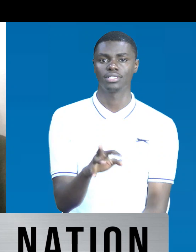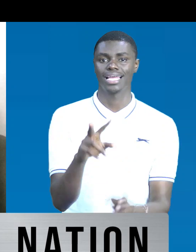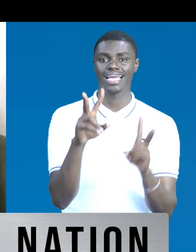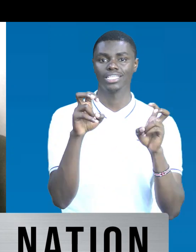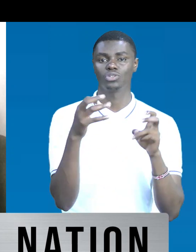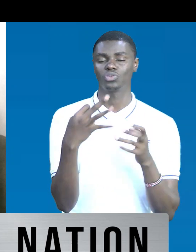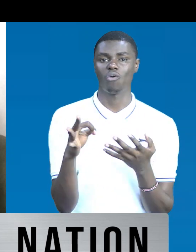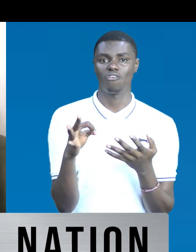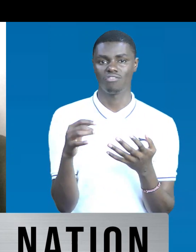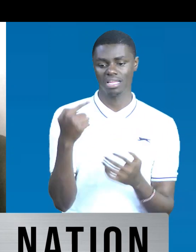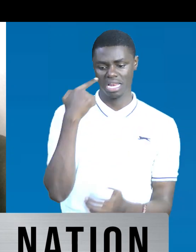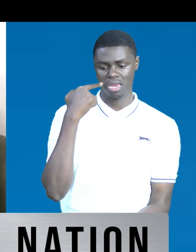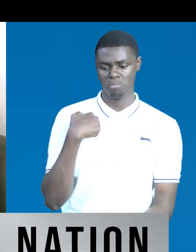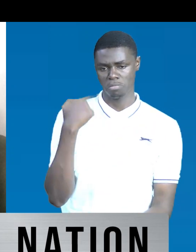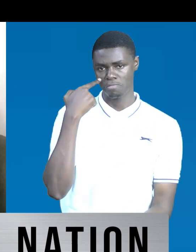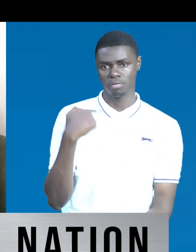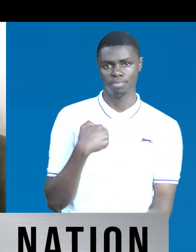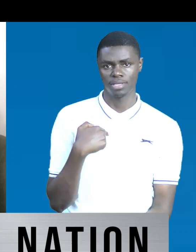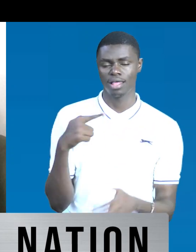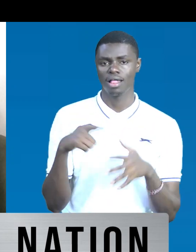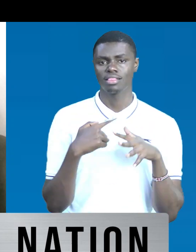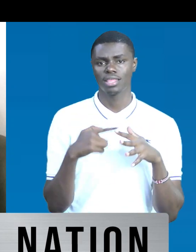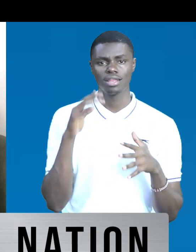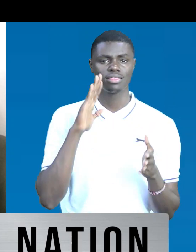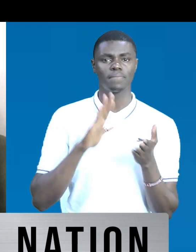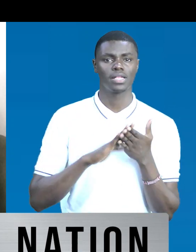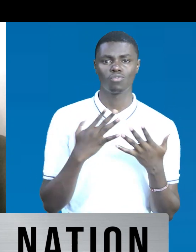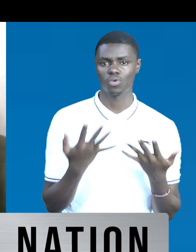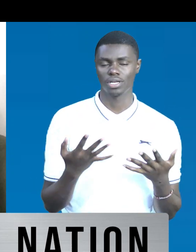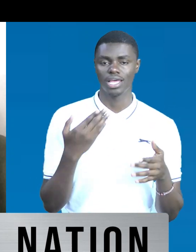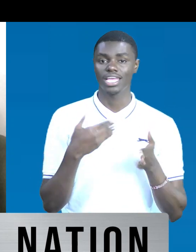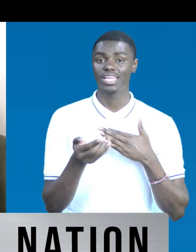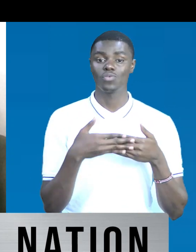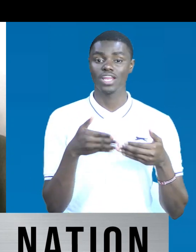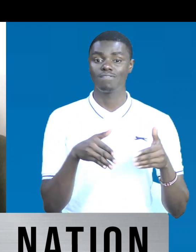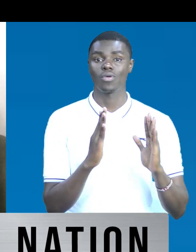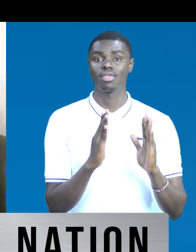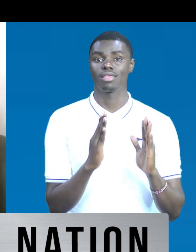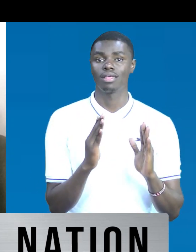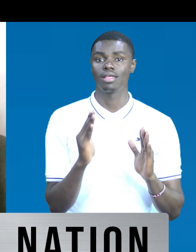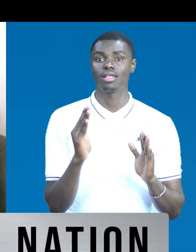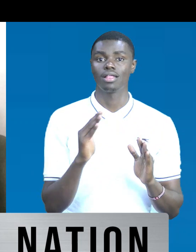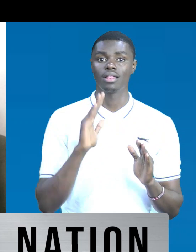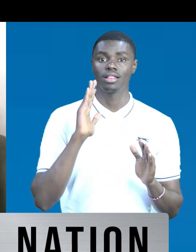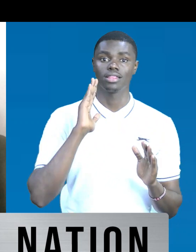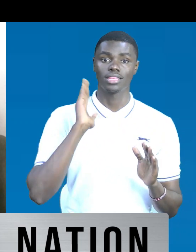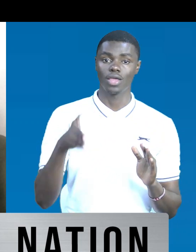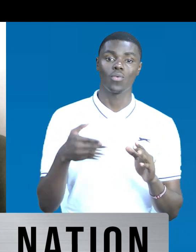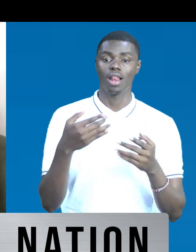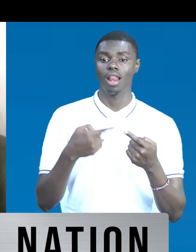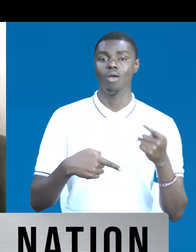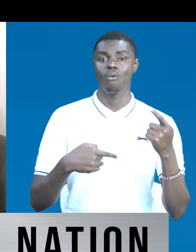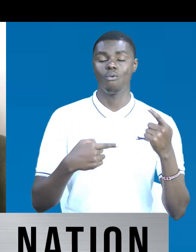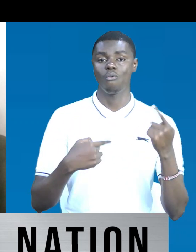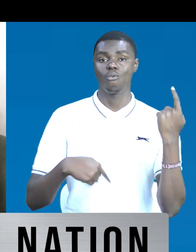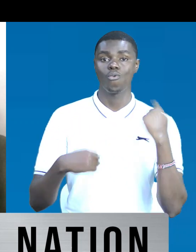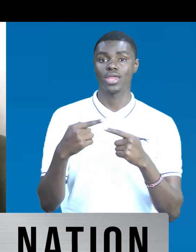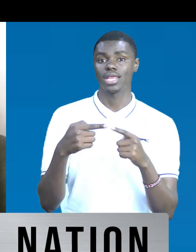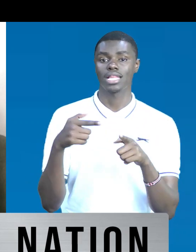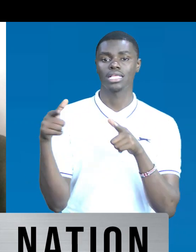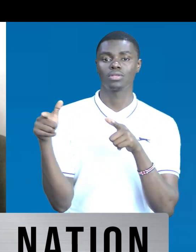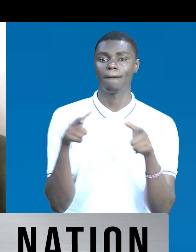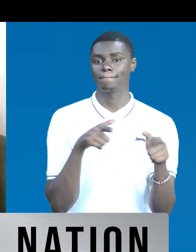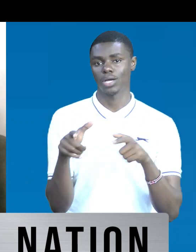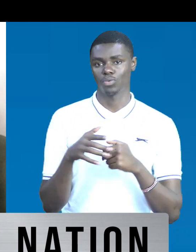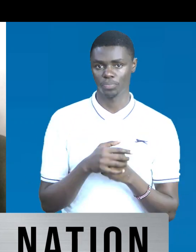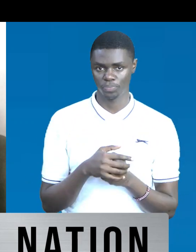issues of entitlement, and they believe that in whichever way they're going to win this battle. And there's a lot